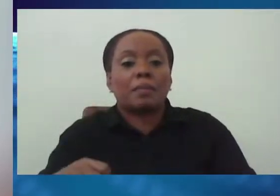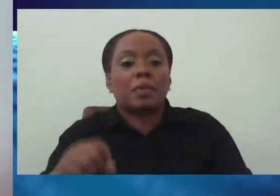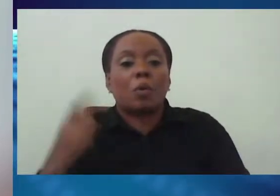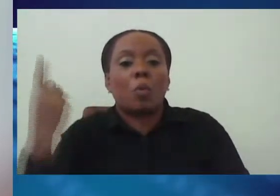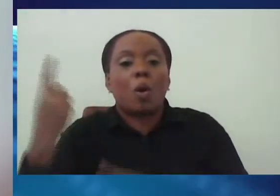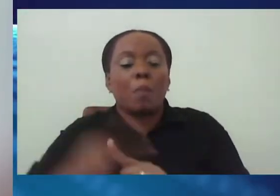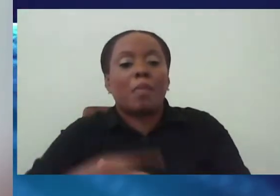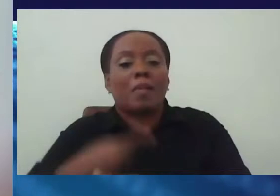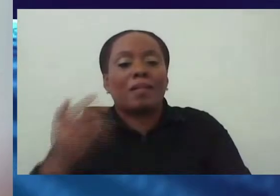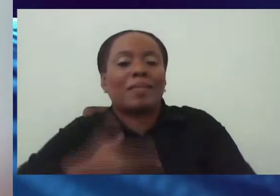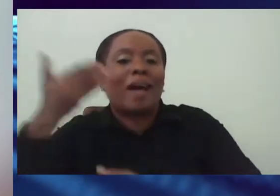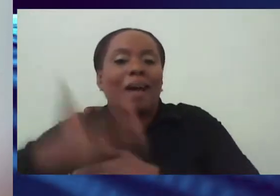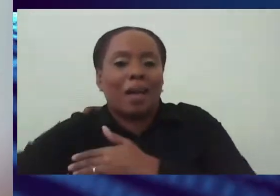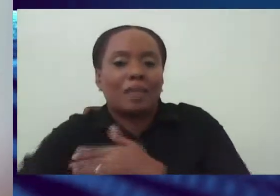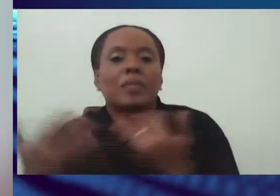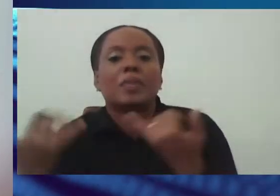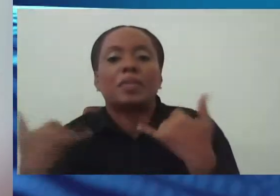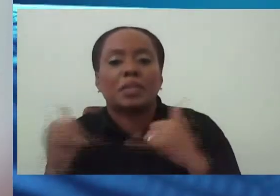cleared.